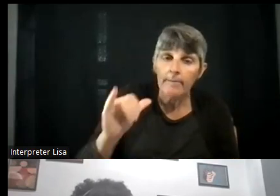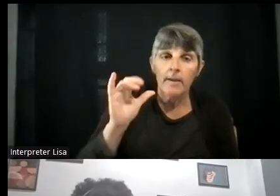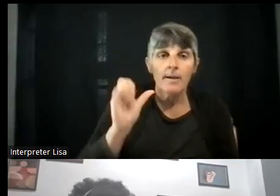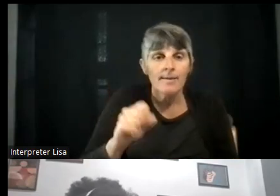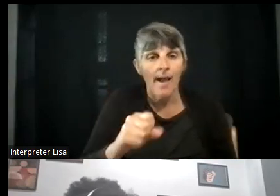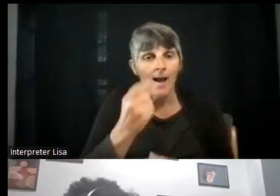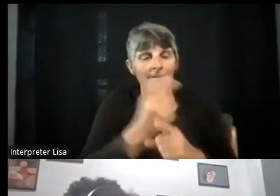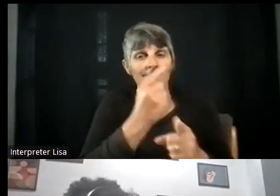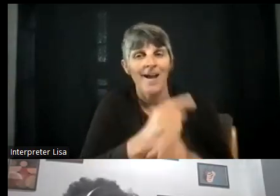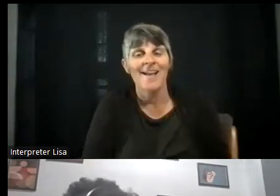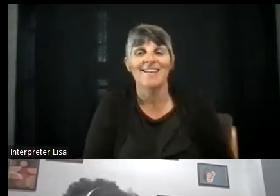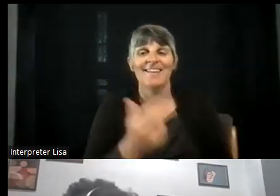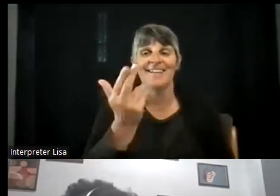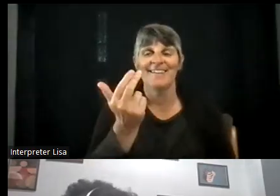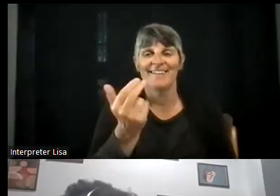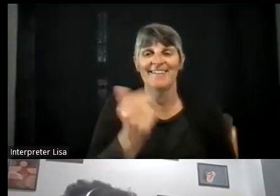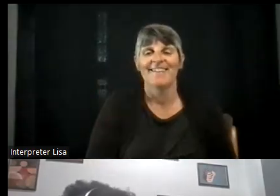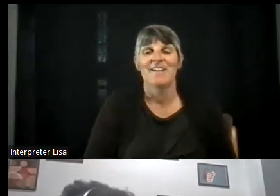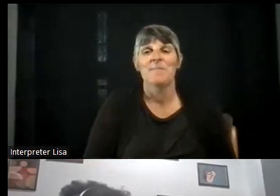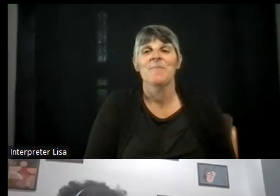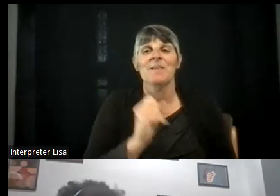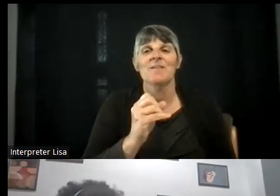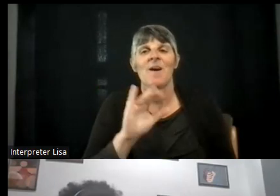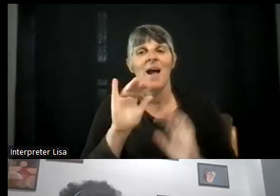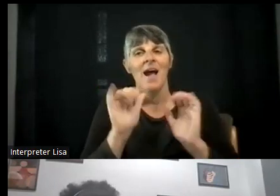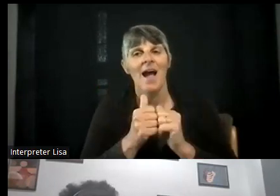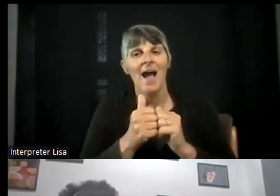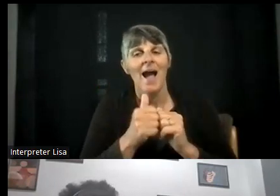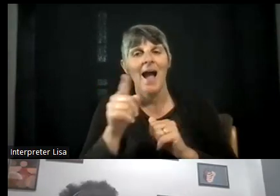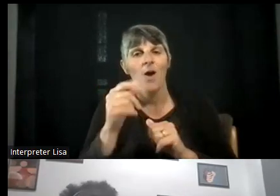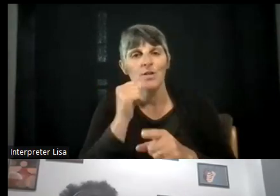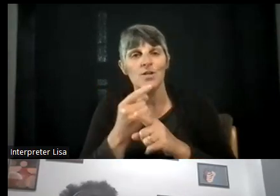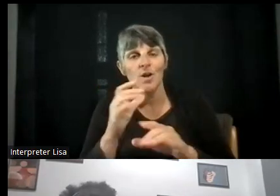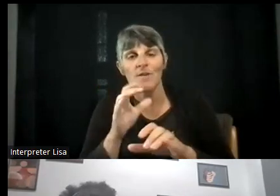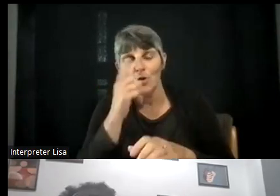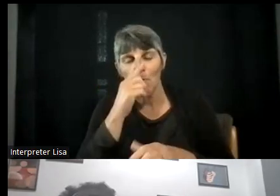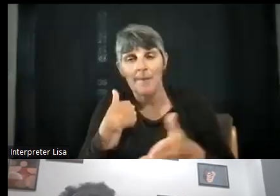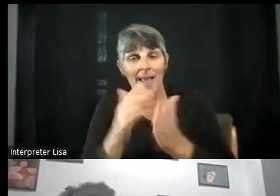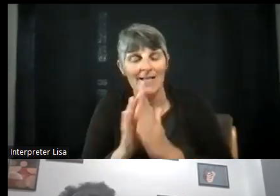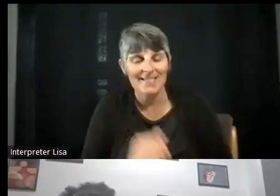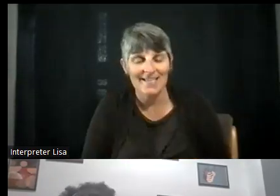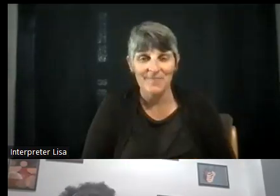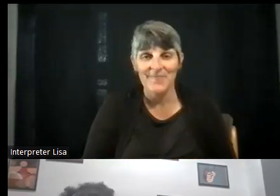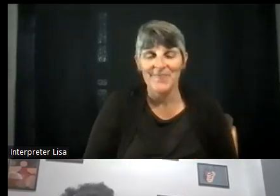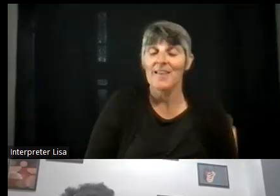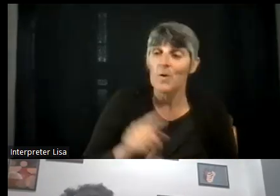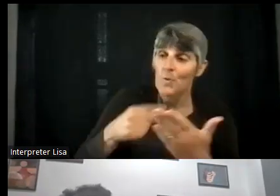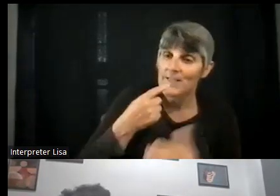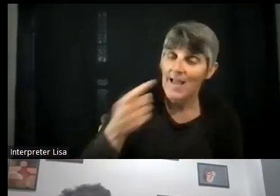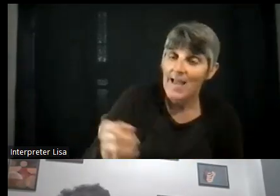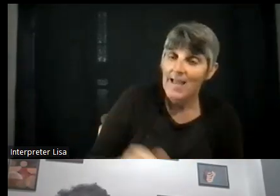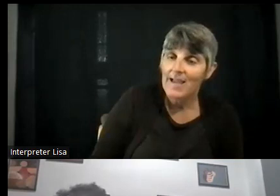there, right? So it was a challenge, but Don't mind me asking. what's that?